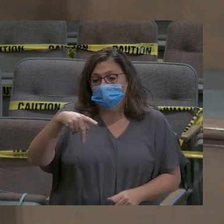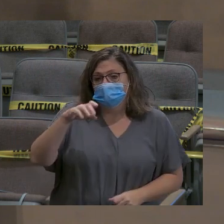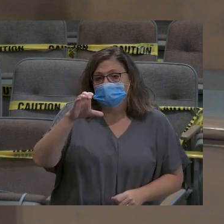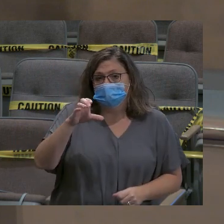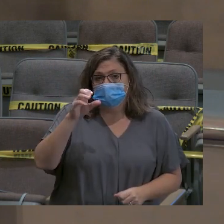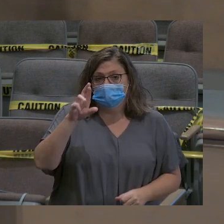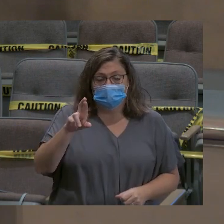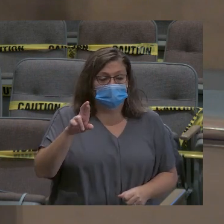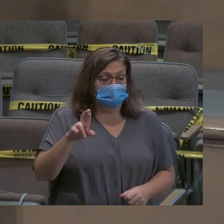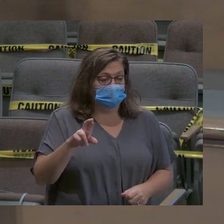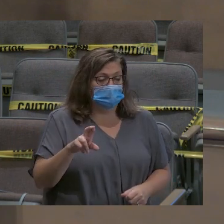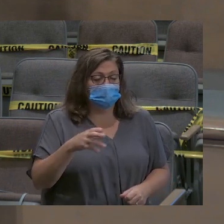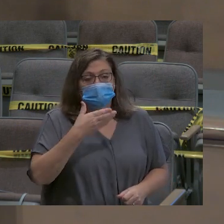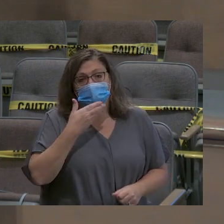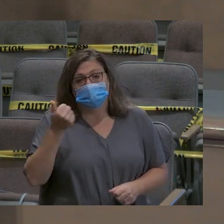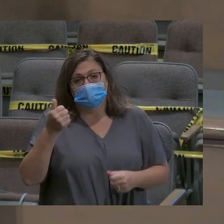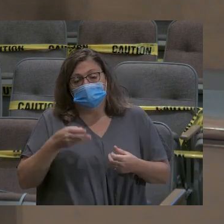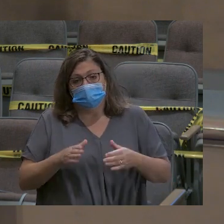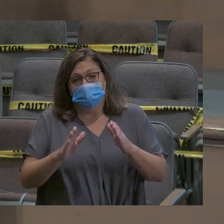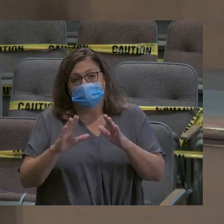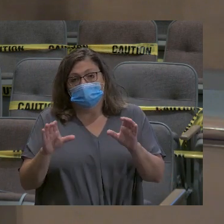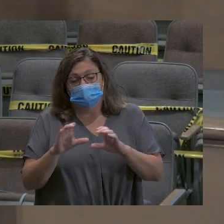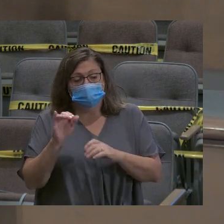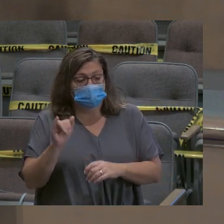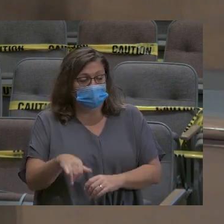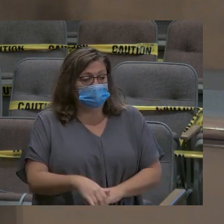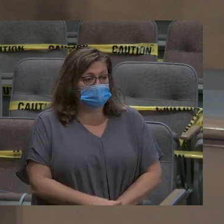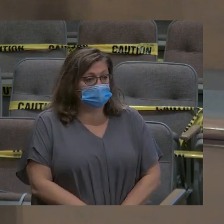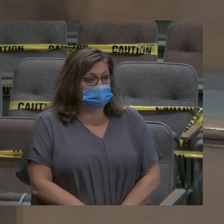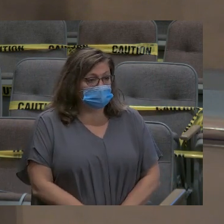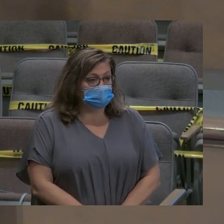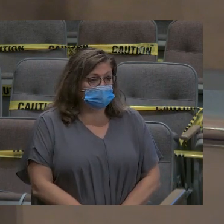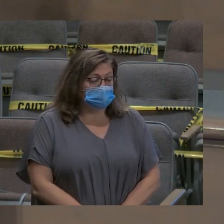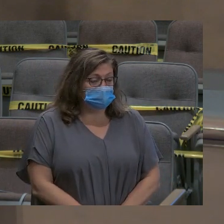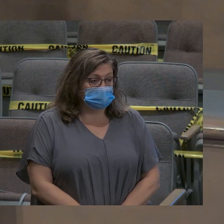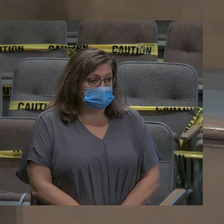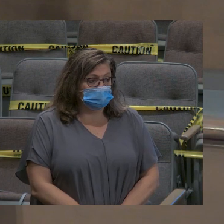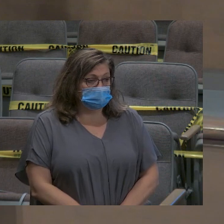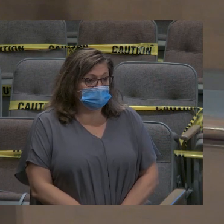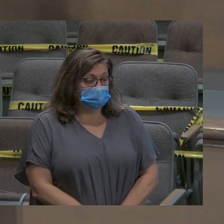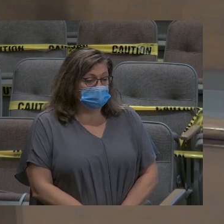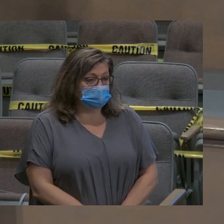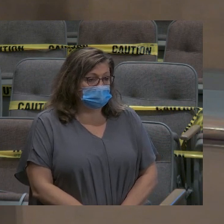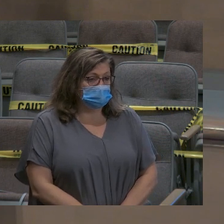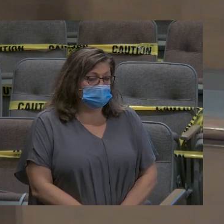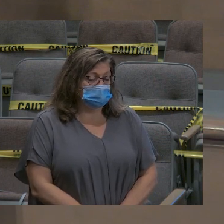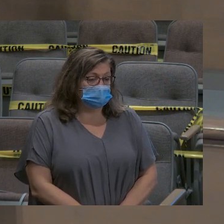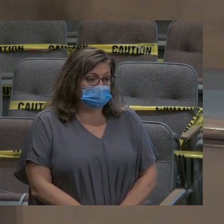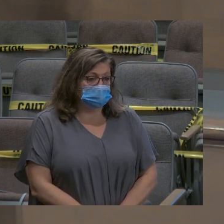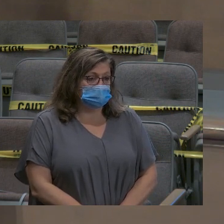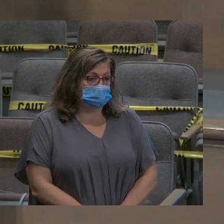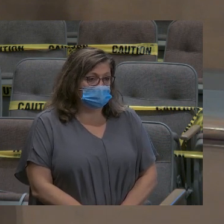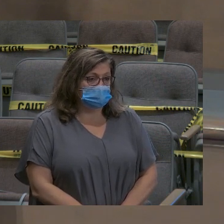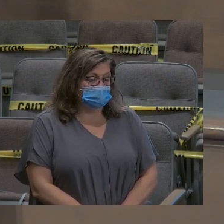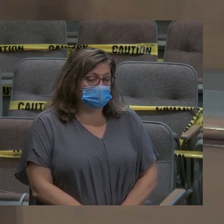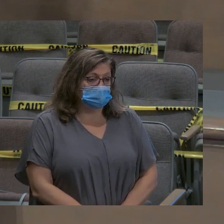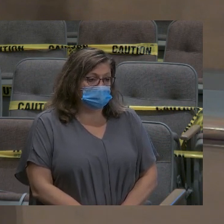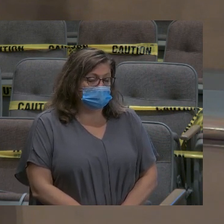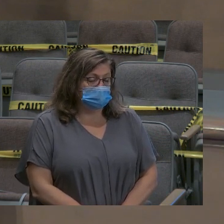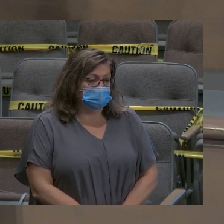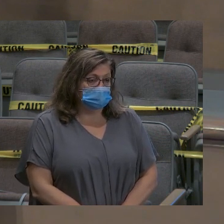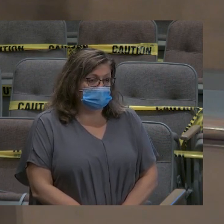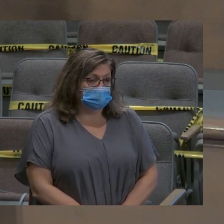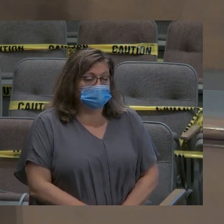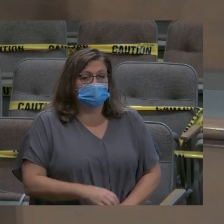best way to do a PCR test is with a standard laboratory, which